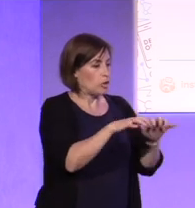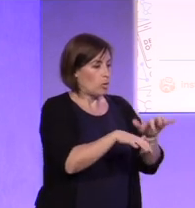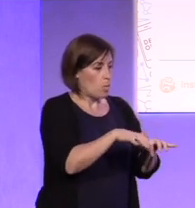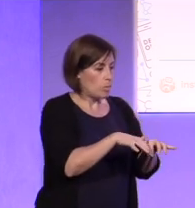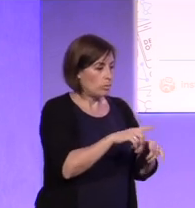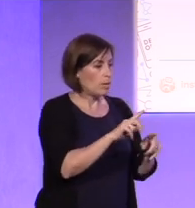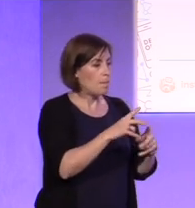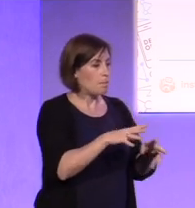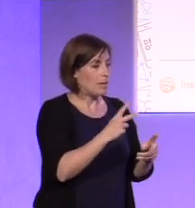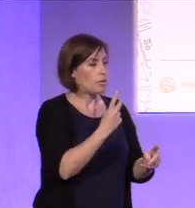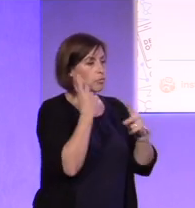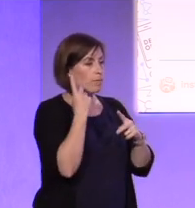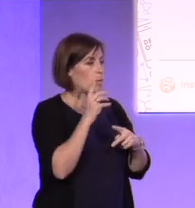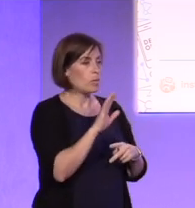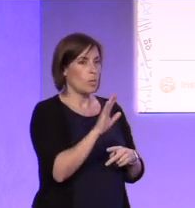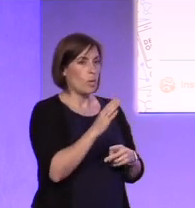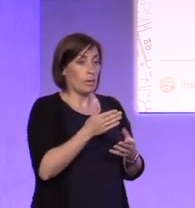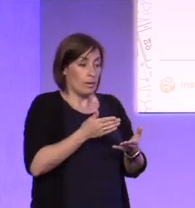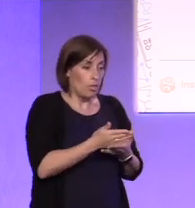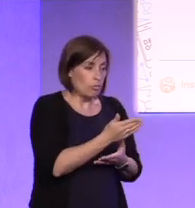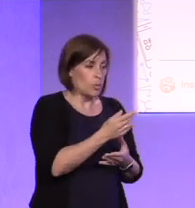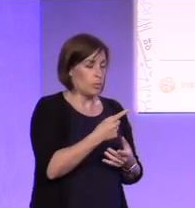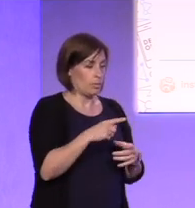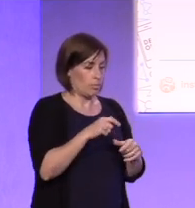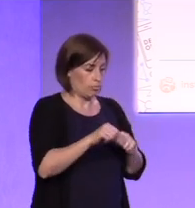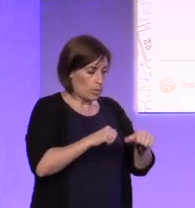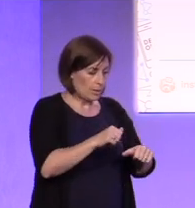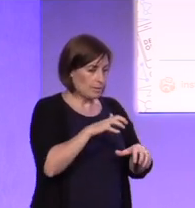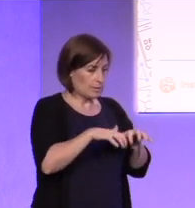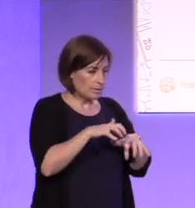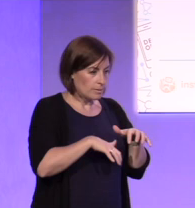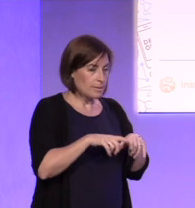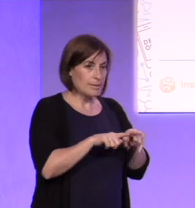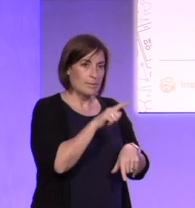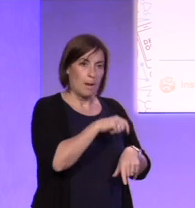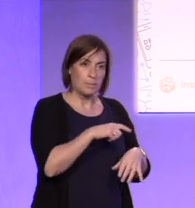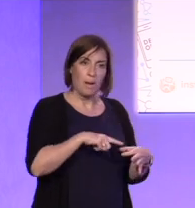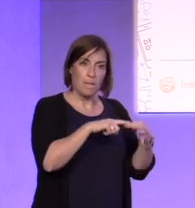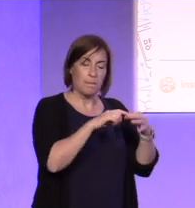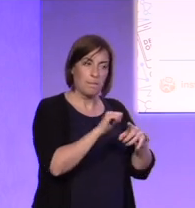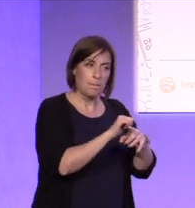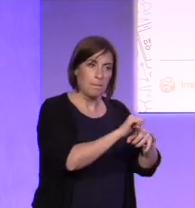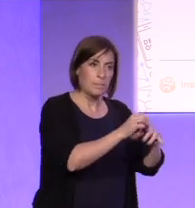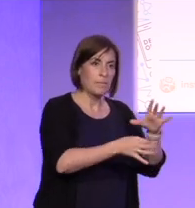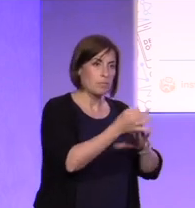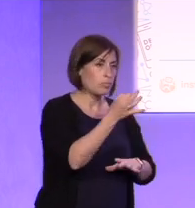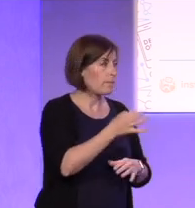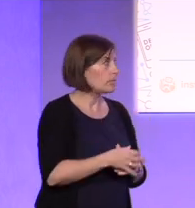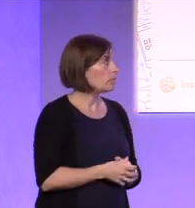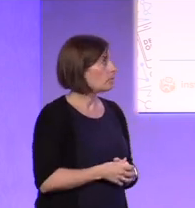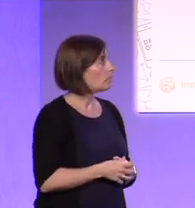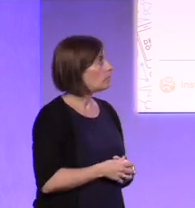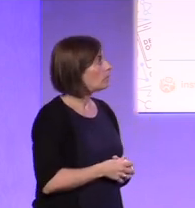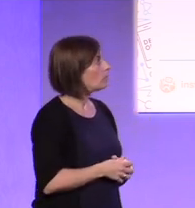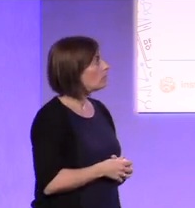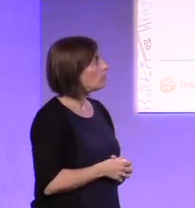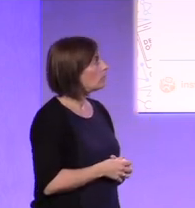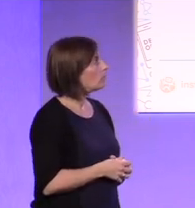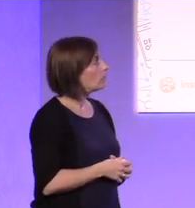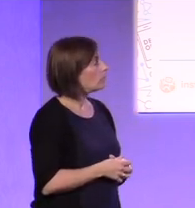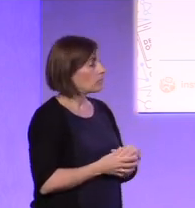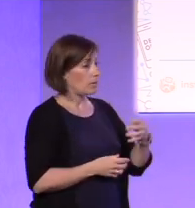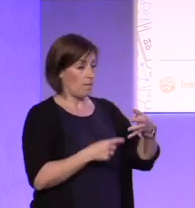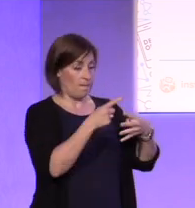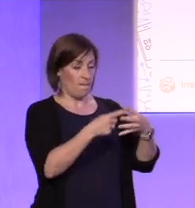things like increasing our stability. So we exposed two metrics, well, four metrics. The complexity